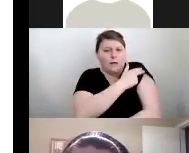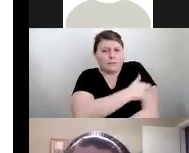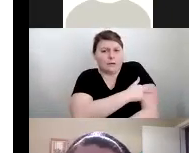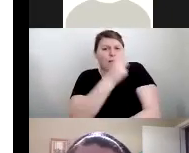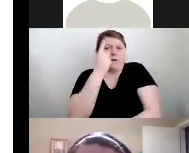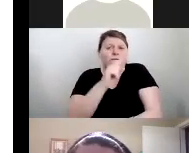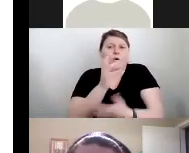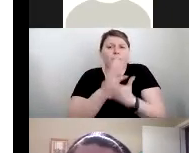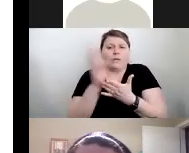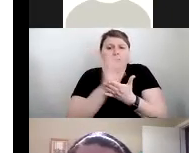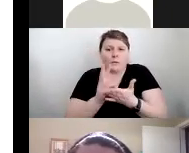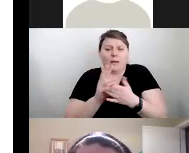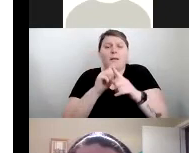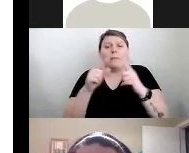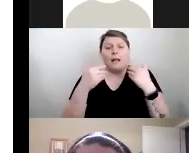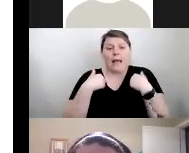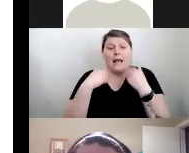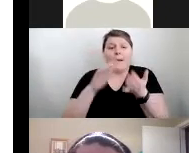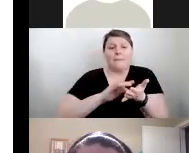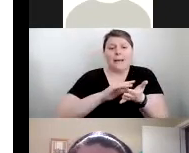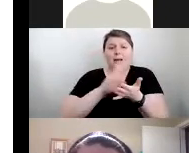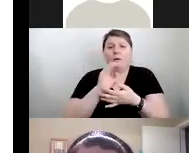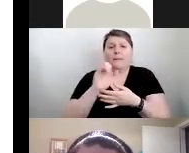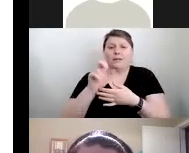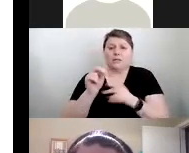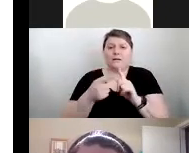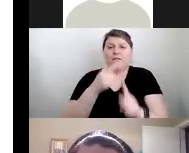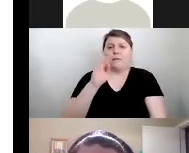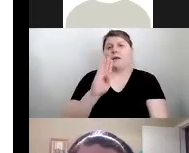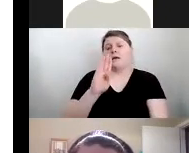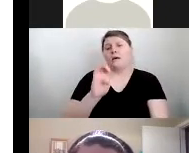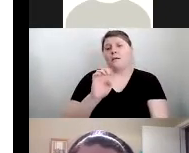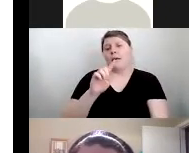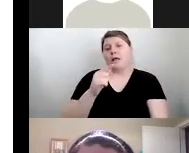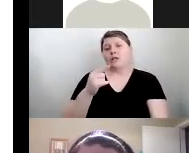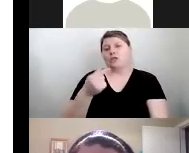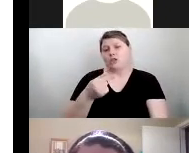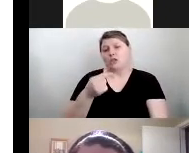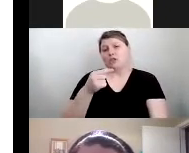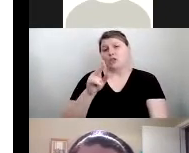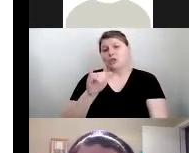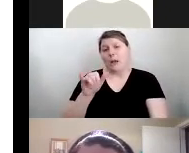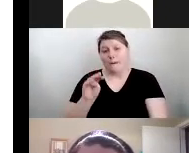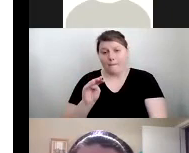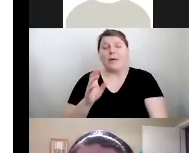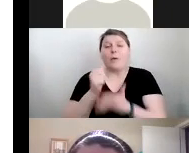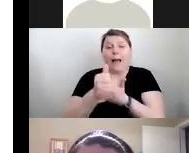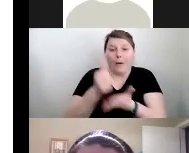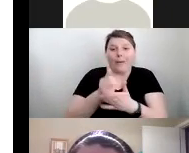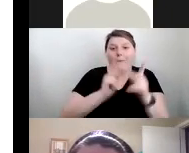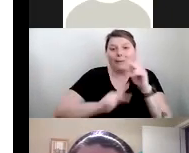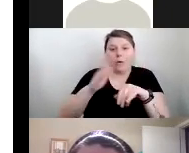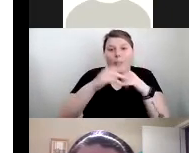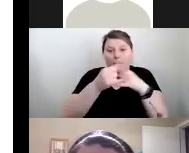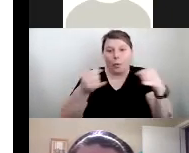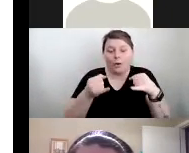from Belgium, and they were serving some of these immigrants on the border. And they flew in about 3 weeks before this picture